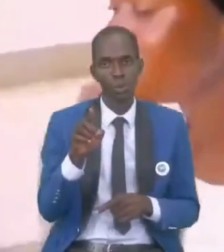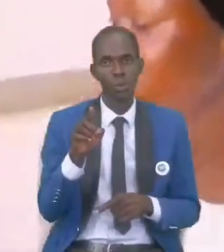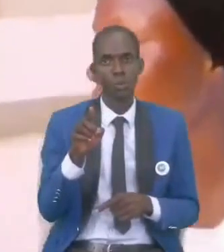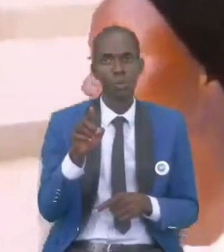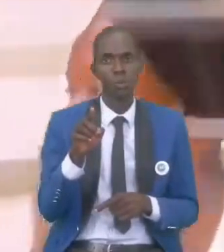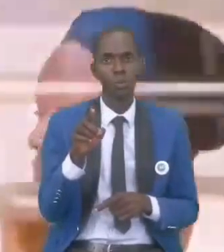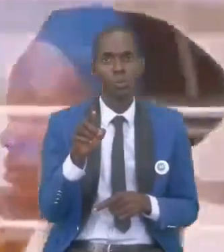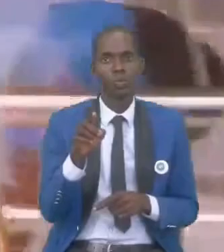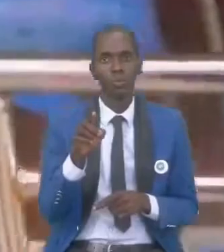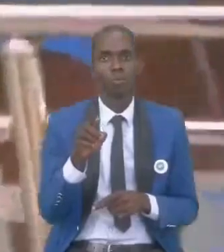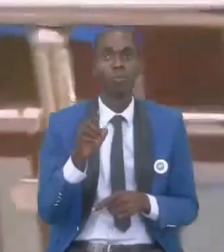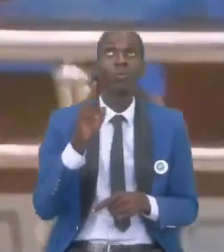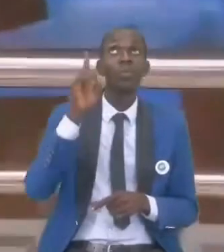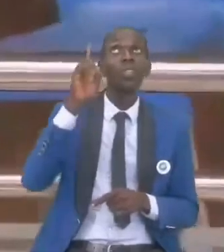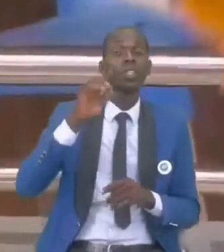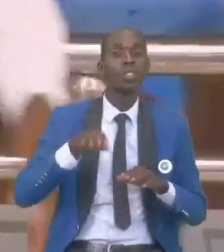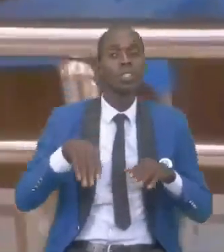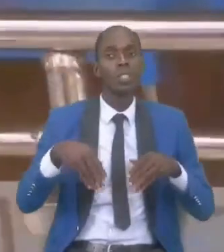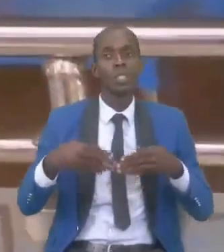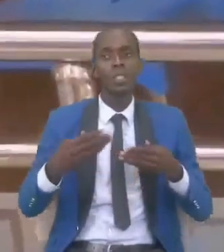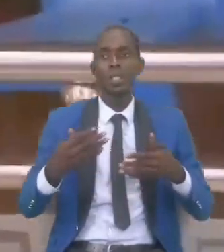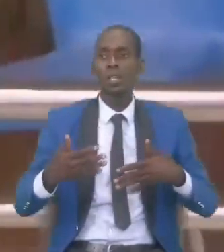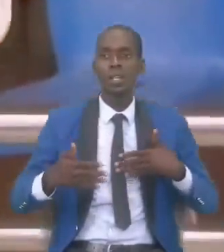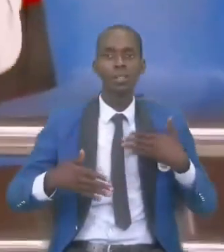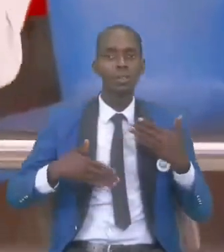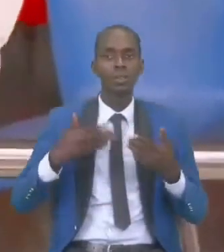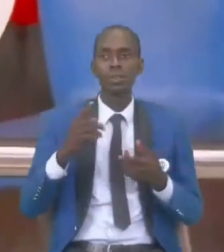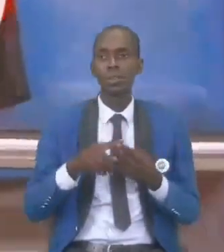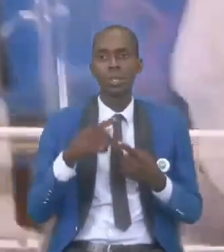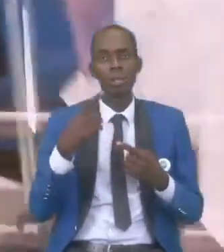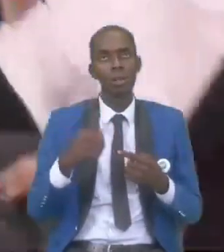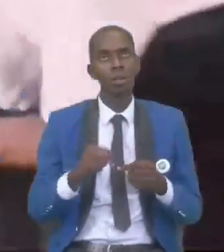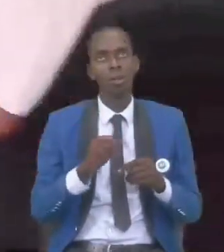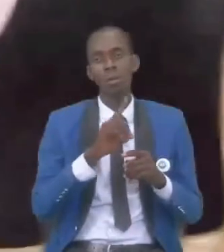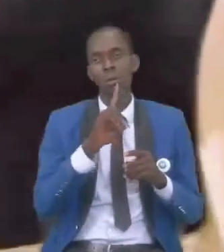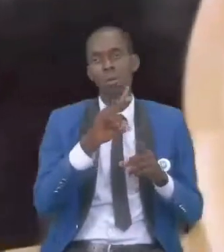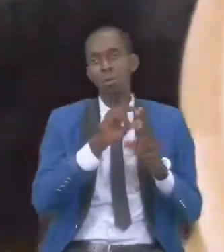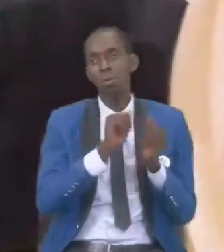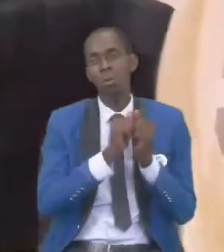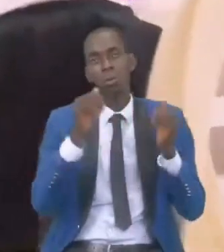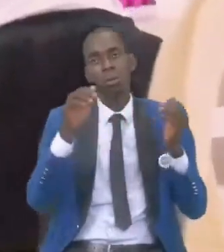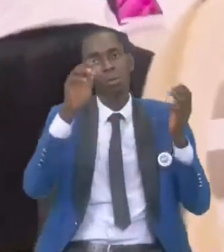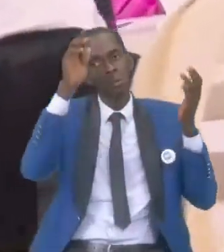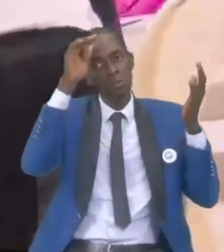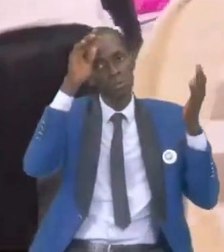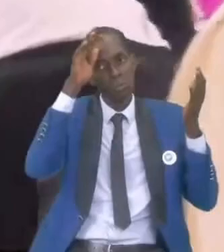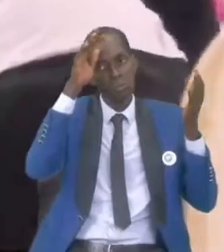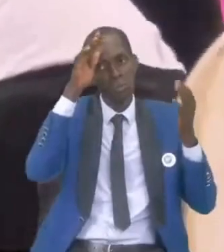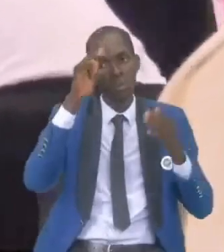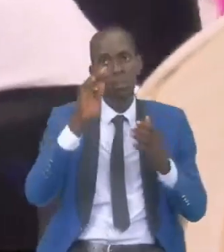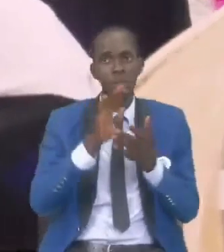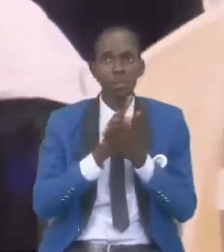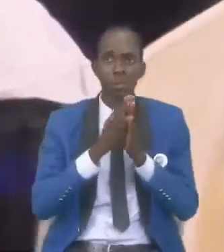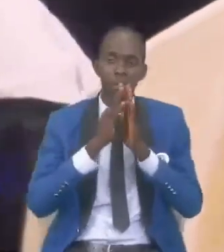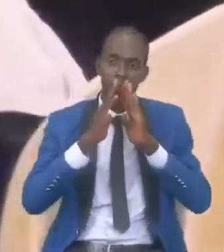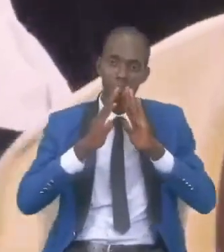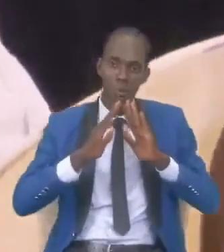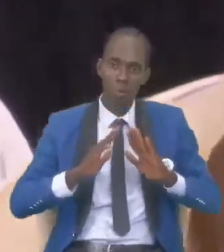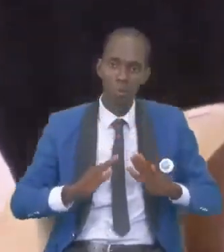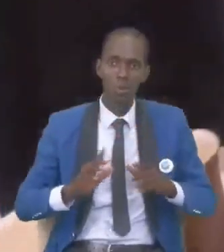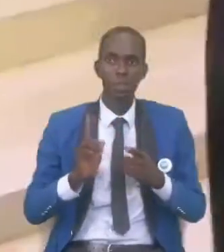He gives joy to the hopeless, peace to